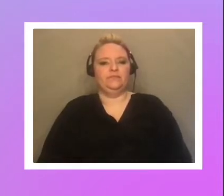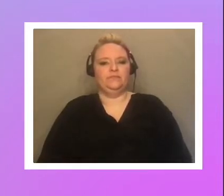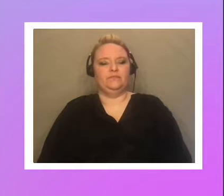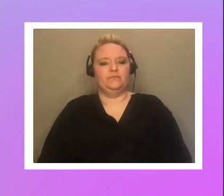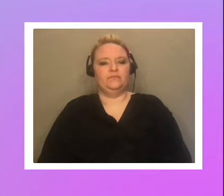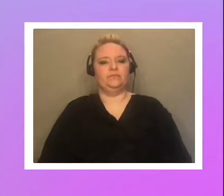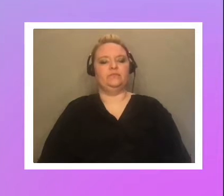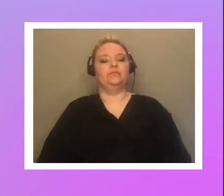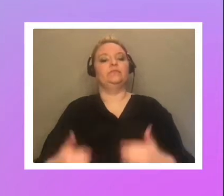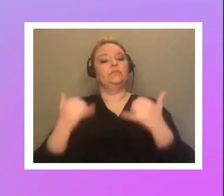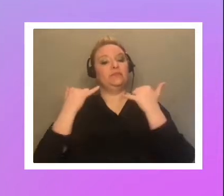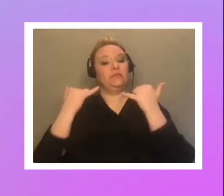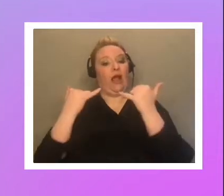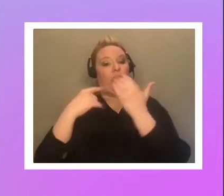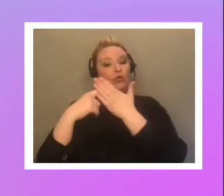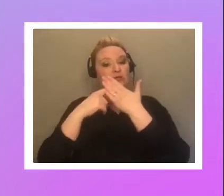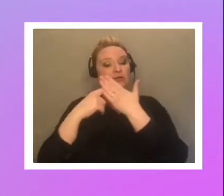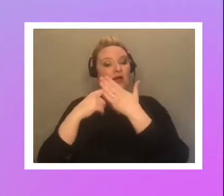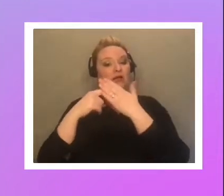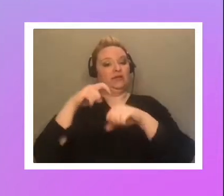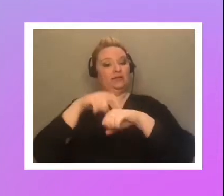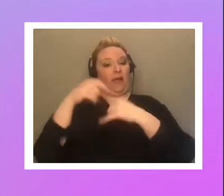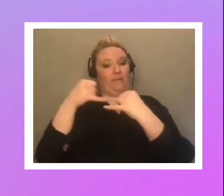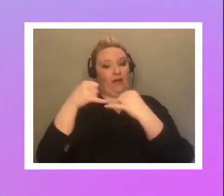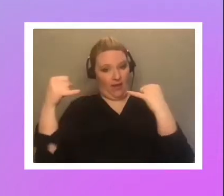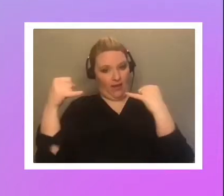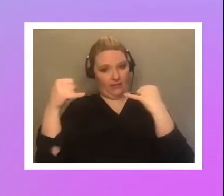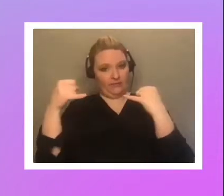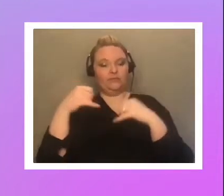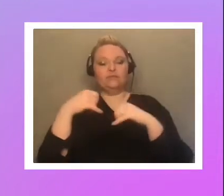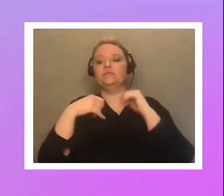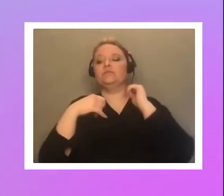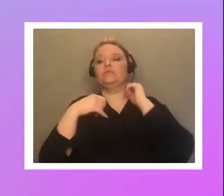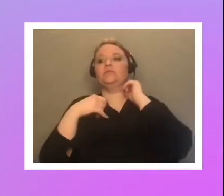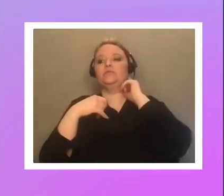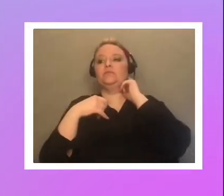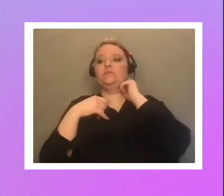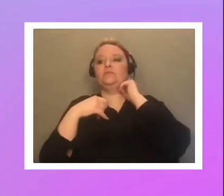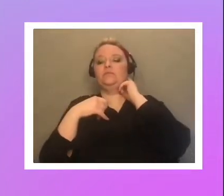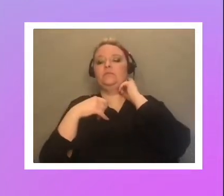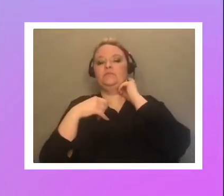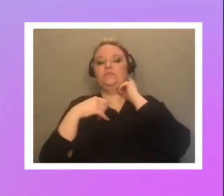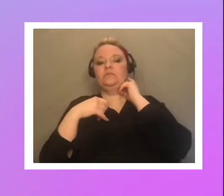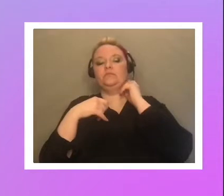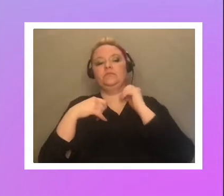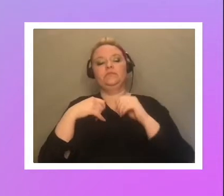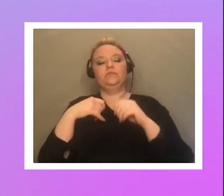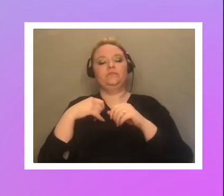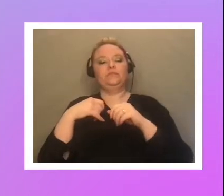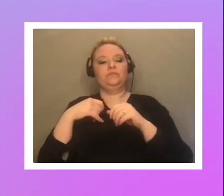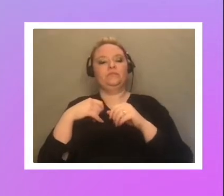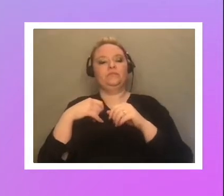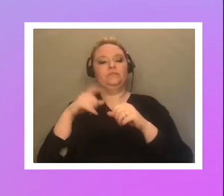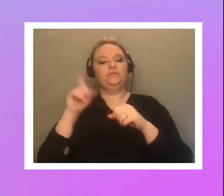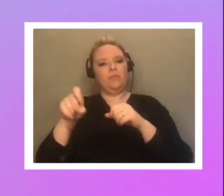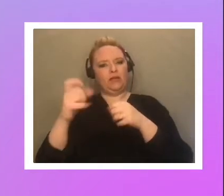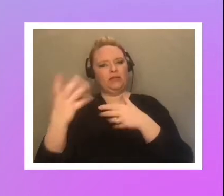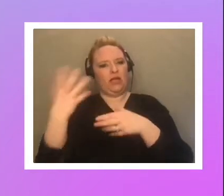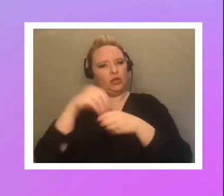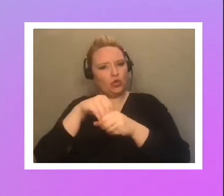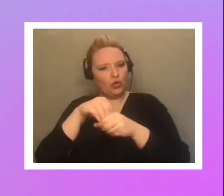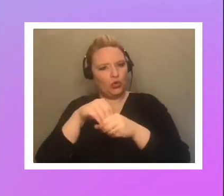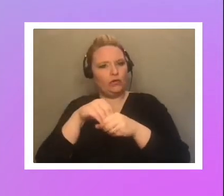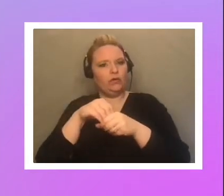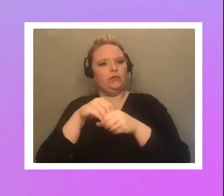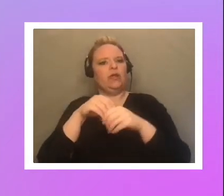we're talking about your timeline, I want you to include multiple